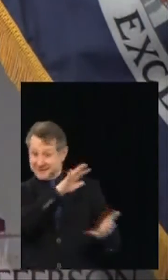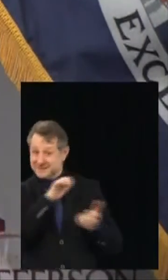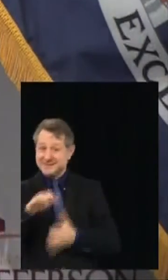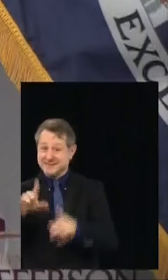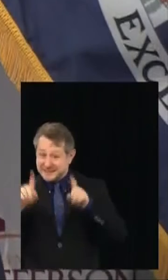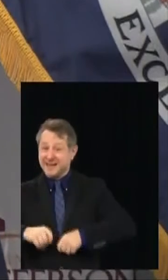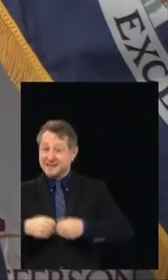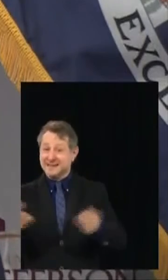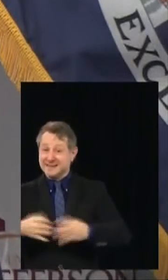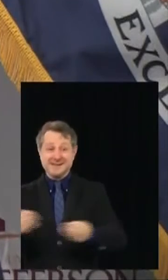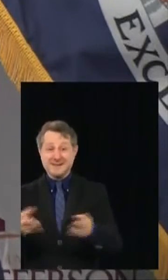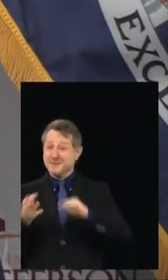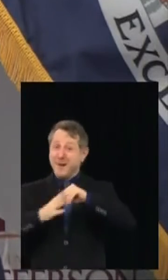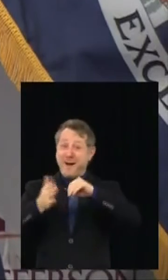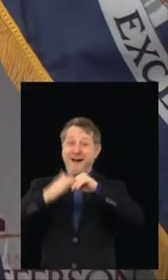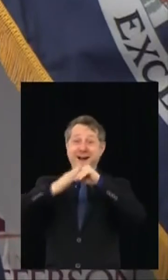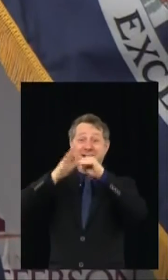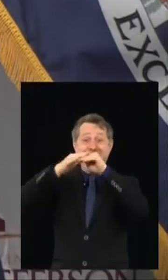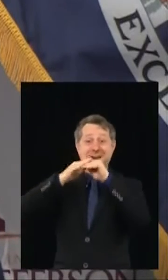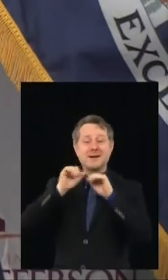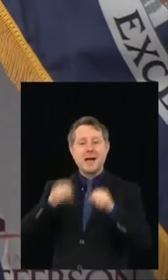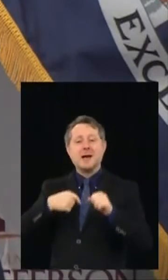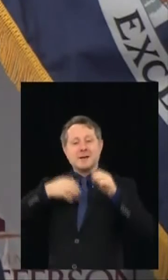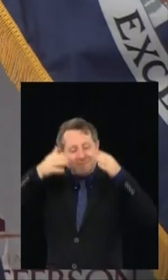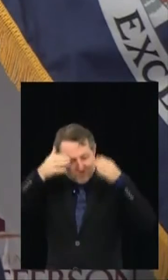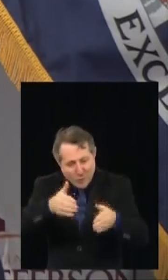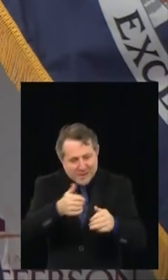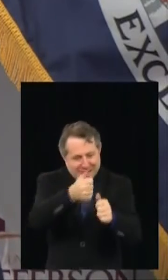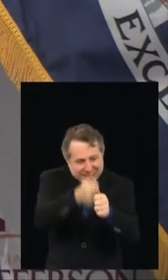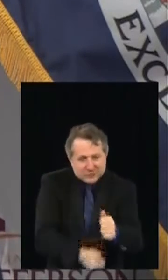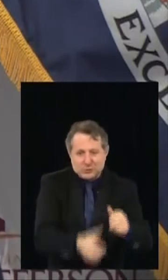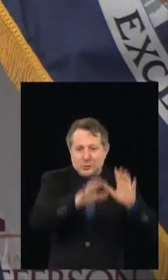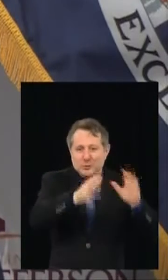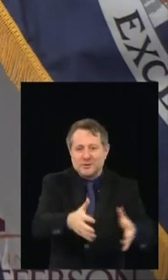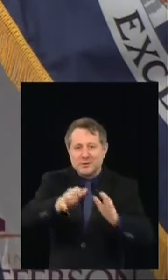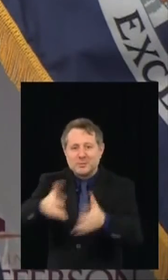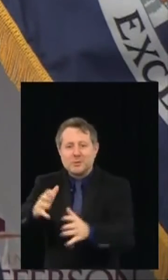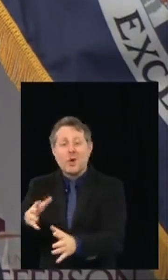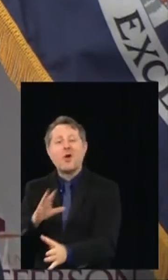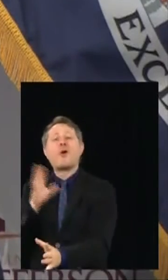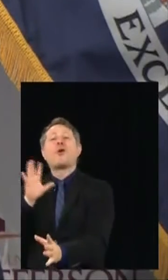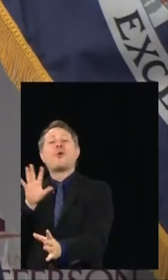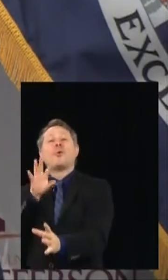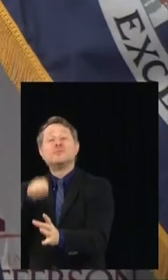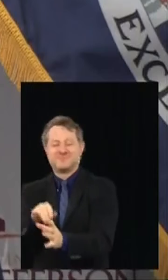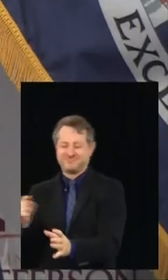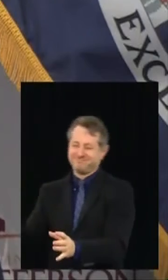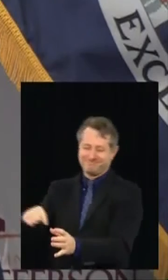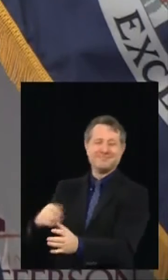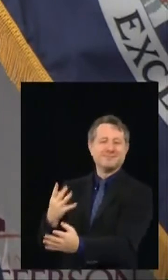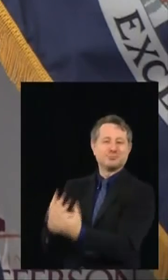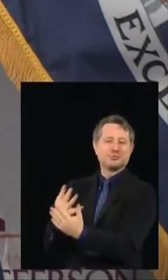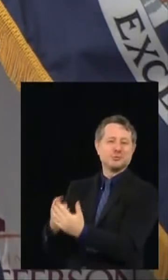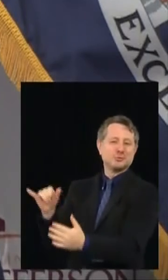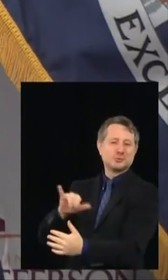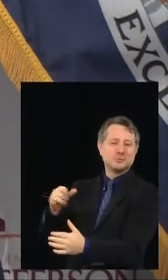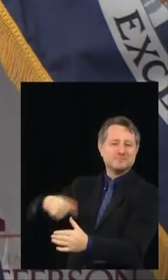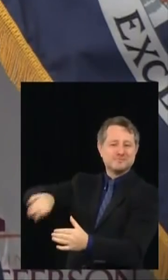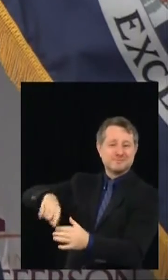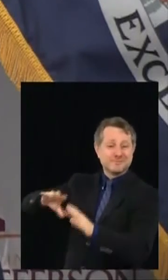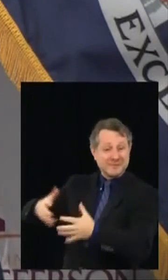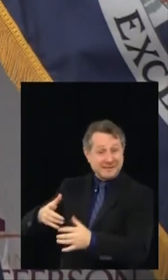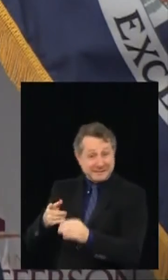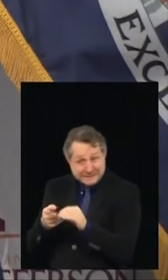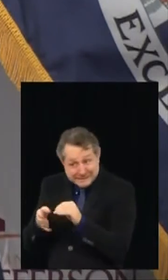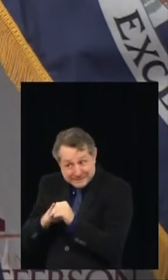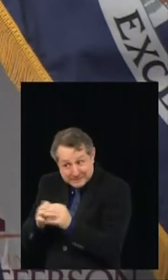in all the vulnerable populations, including prison population. And as that gets expanded and as we have more